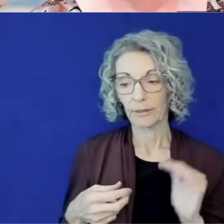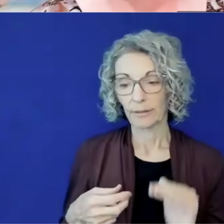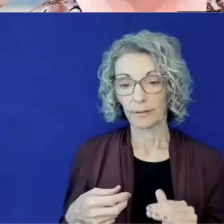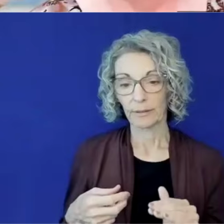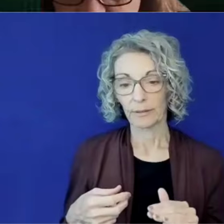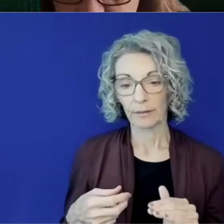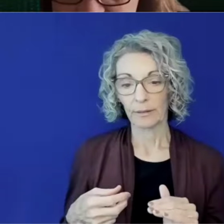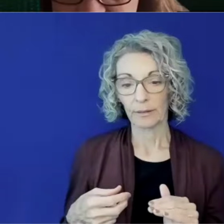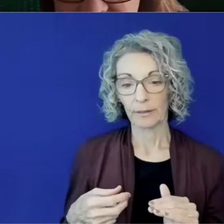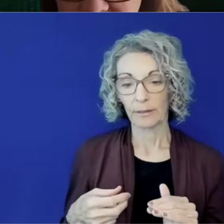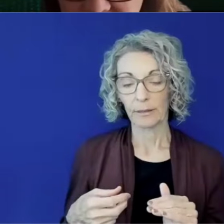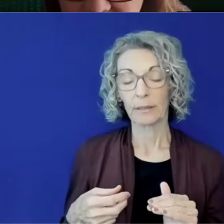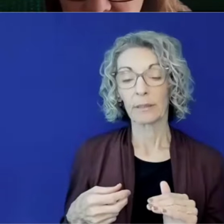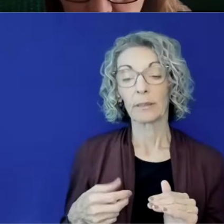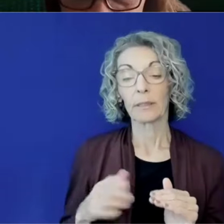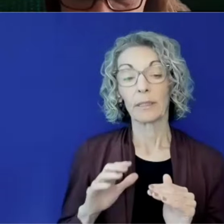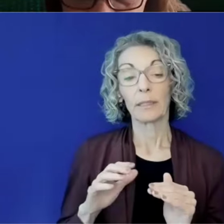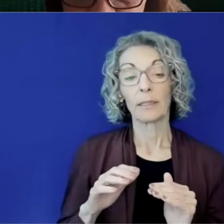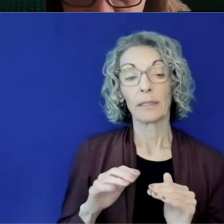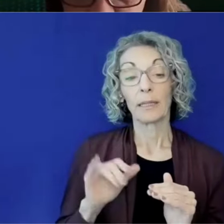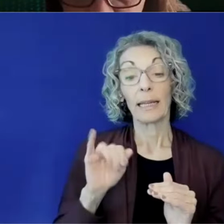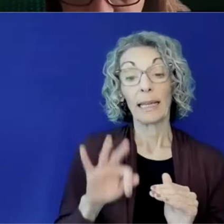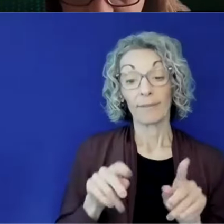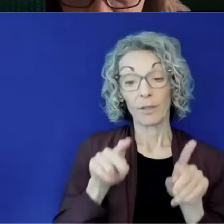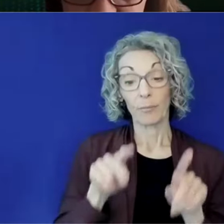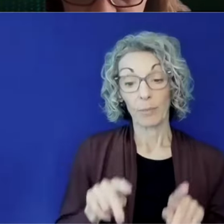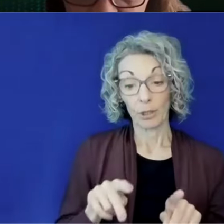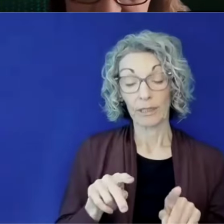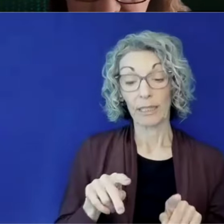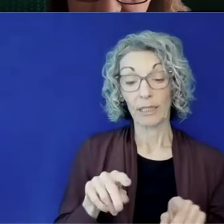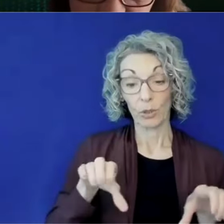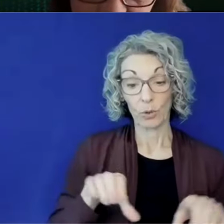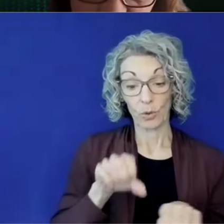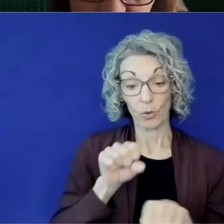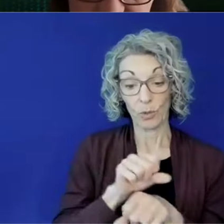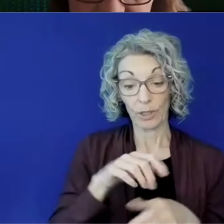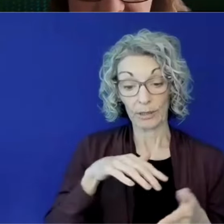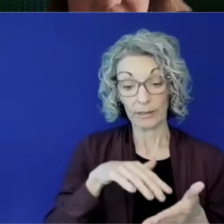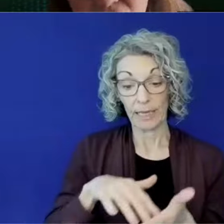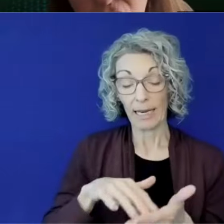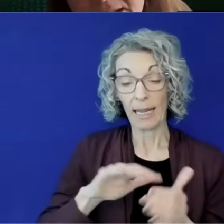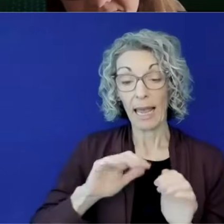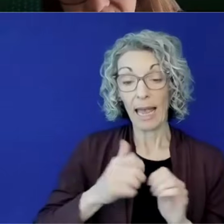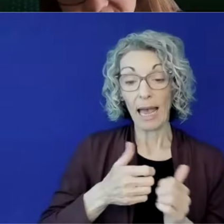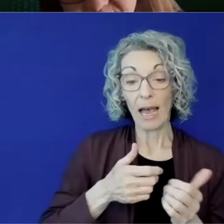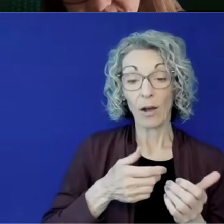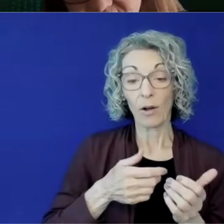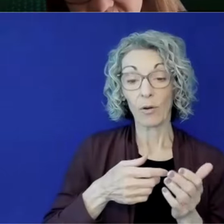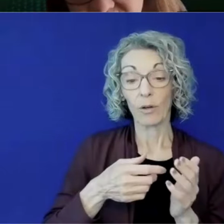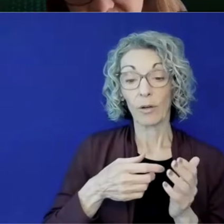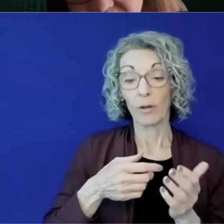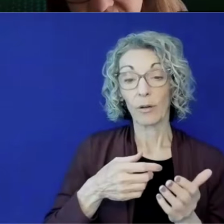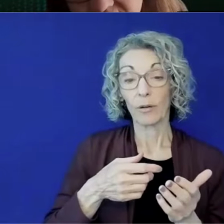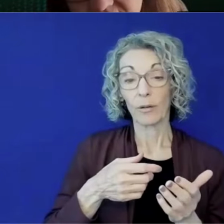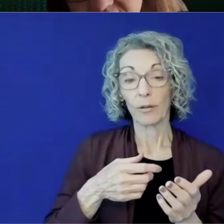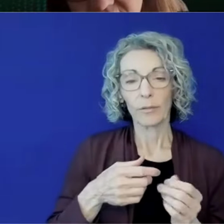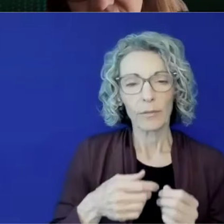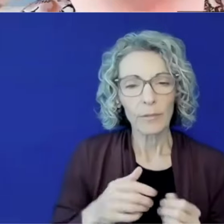How do you suggest someone participating in work study prove that the earned income is for educational expenses and not living